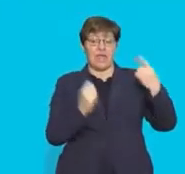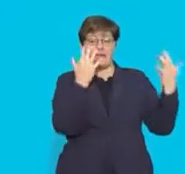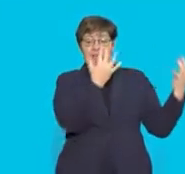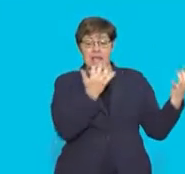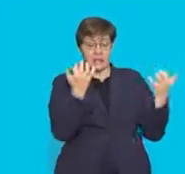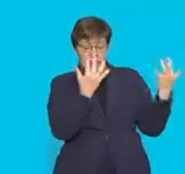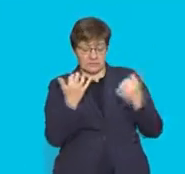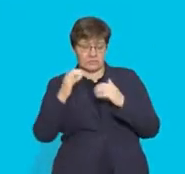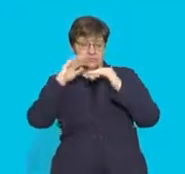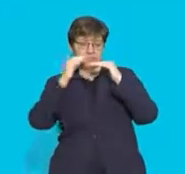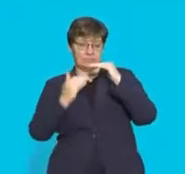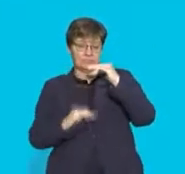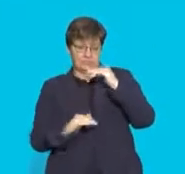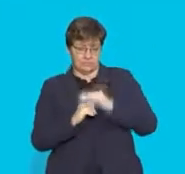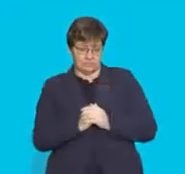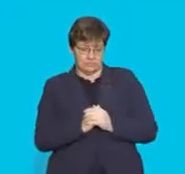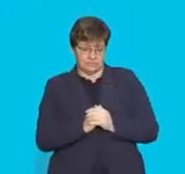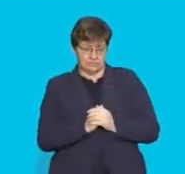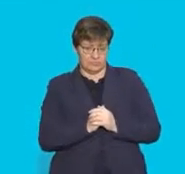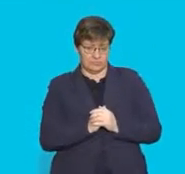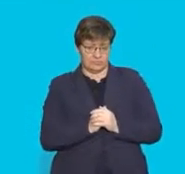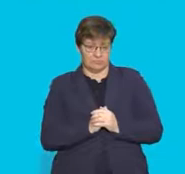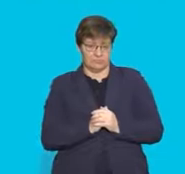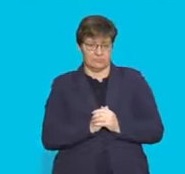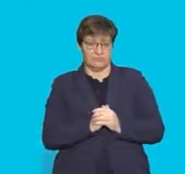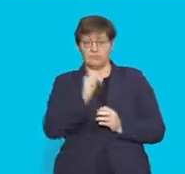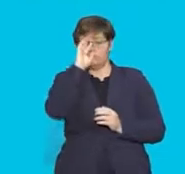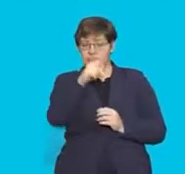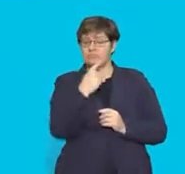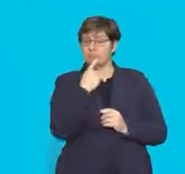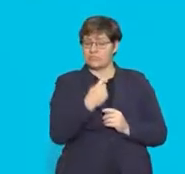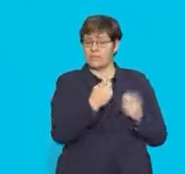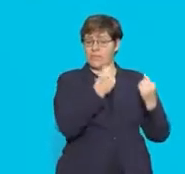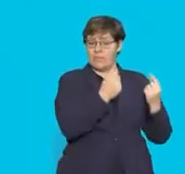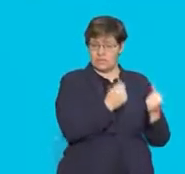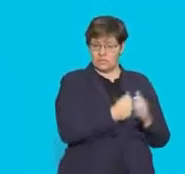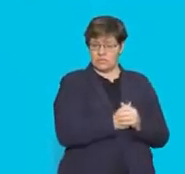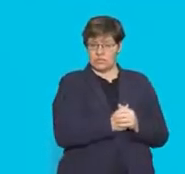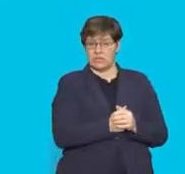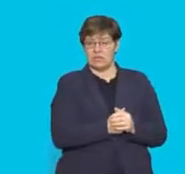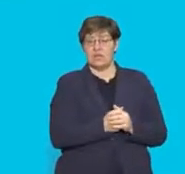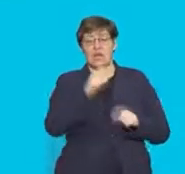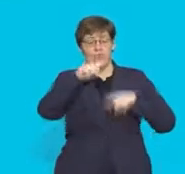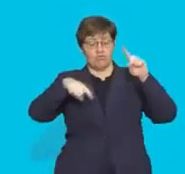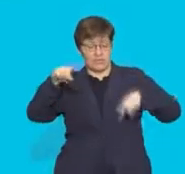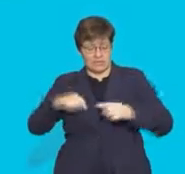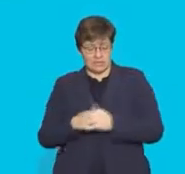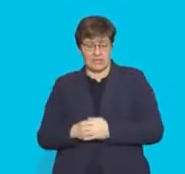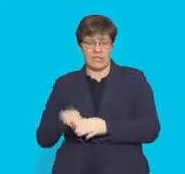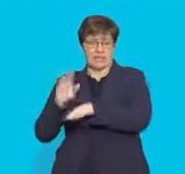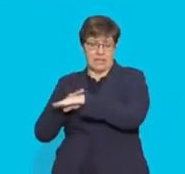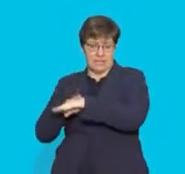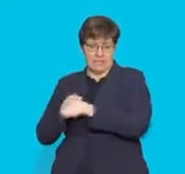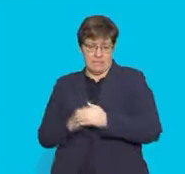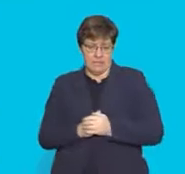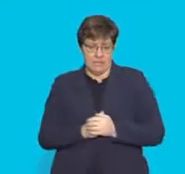calculate the depreciation. Remember, we said amount, rate, and